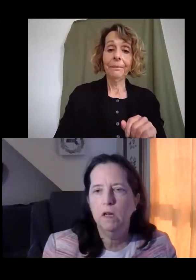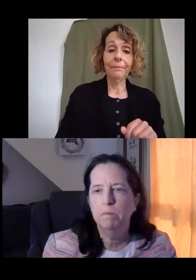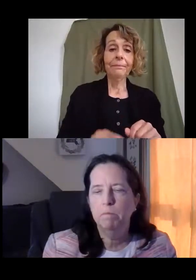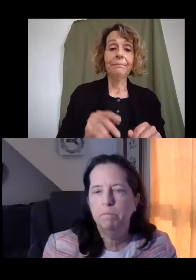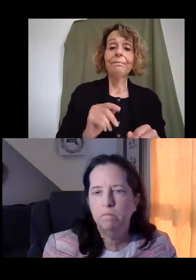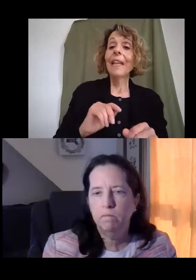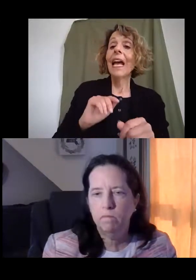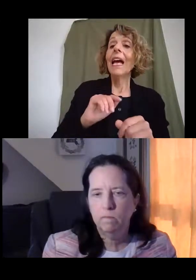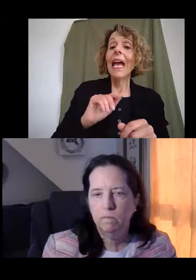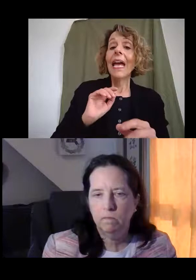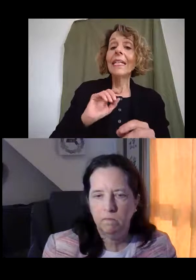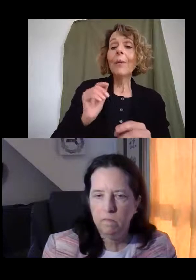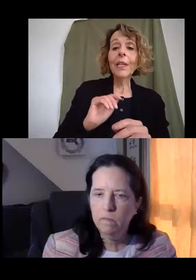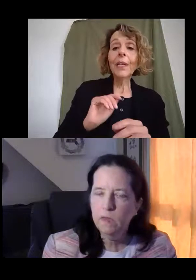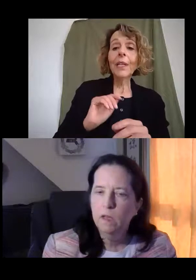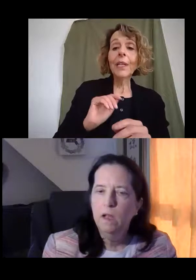period of time.